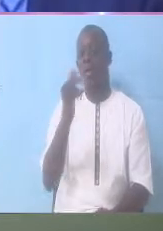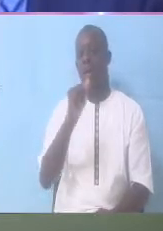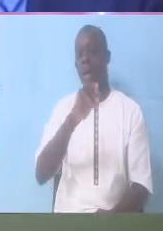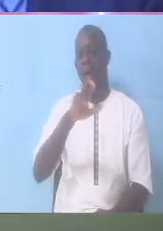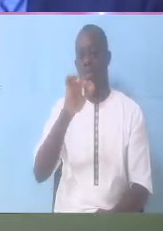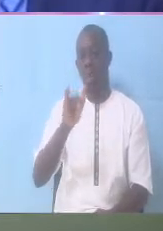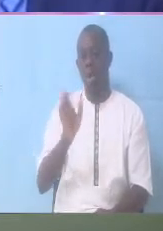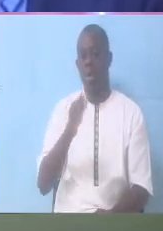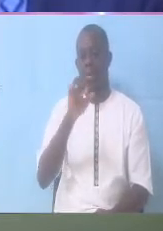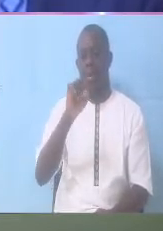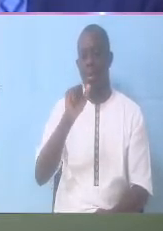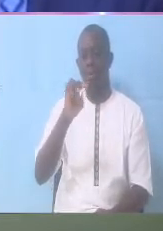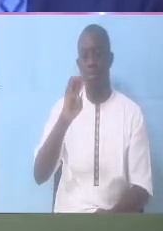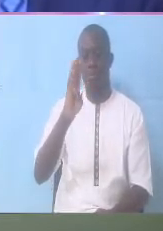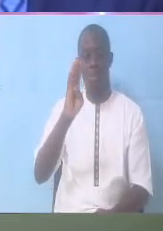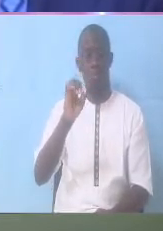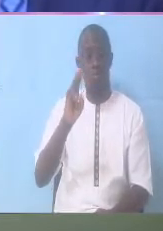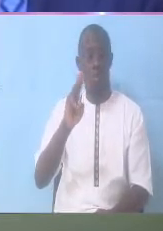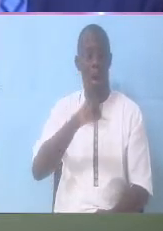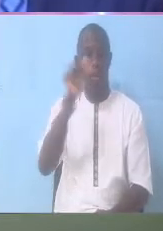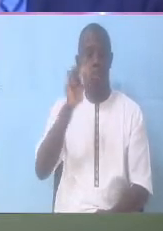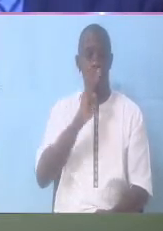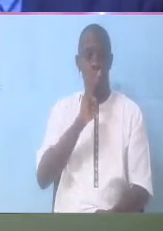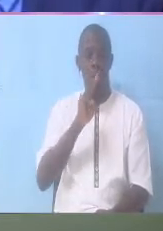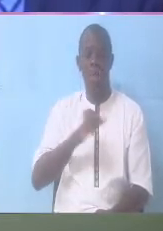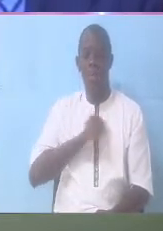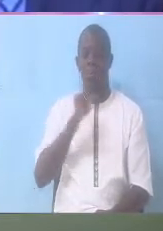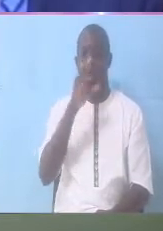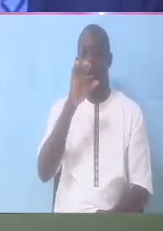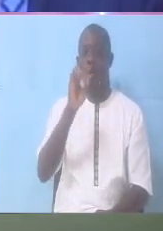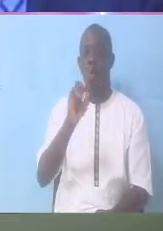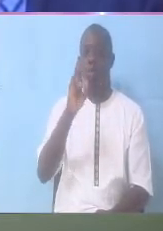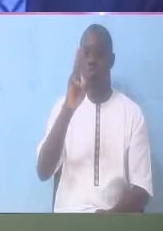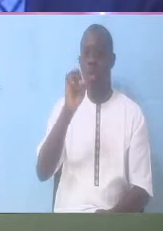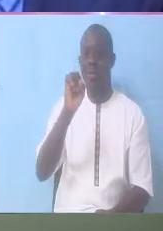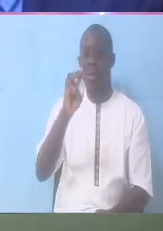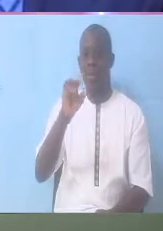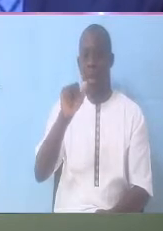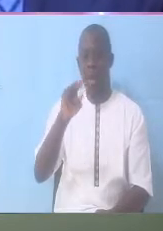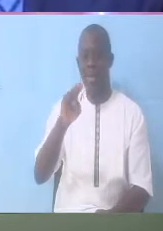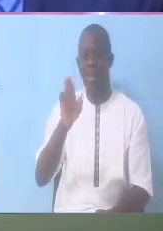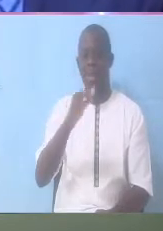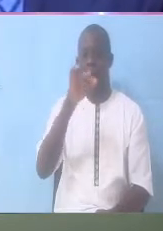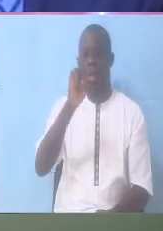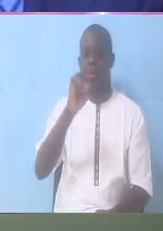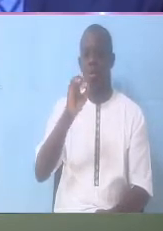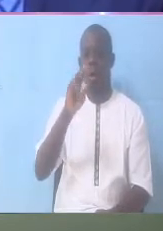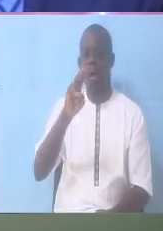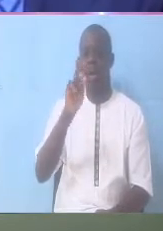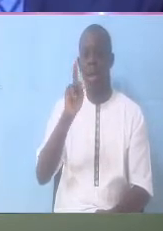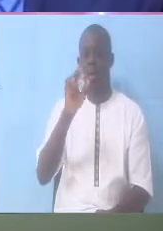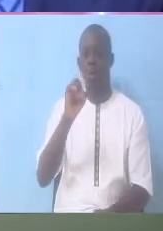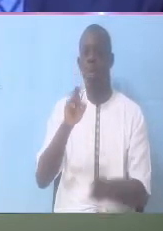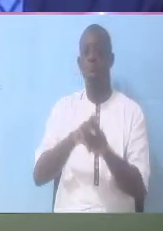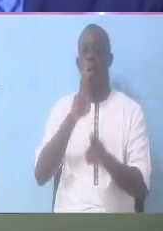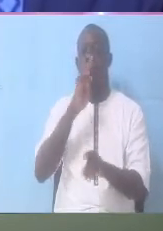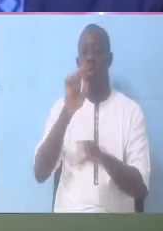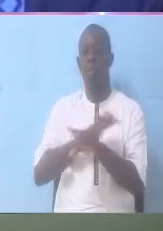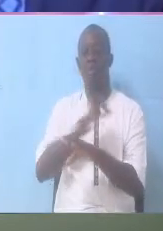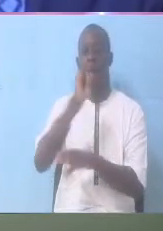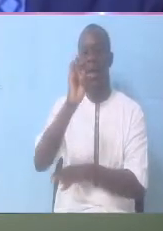Harisambu. And who else? Usman Sonko, former minister. Who else? Tumbul